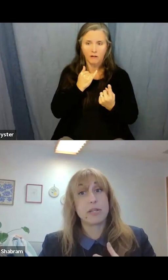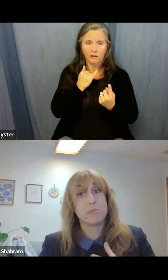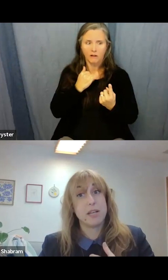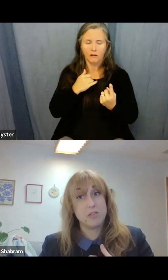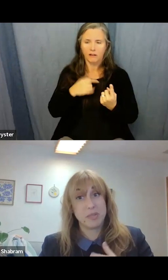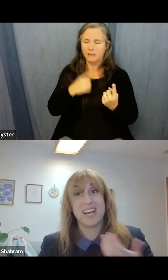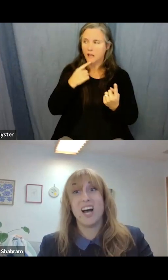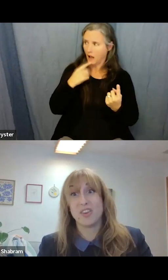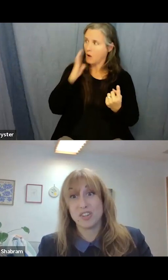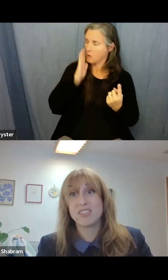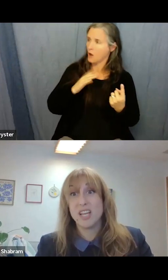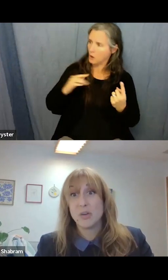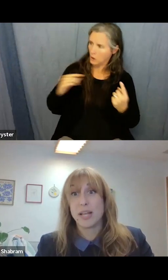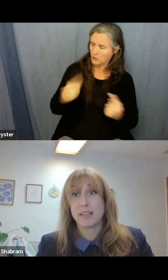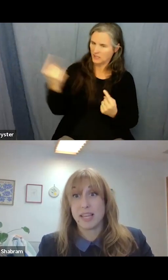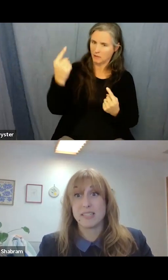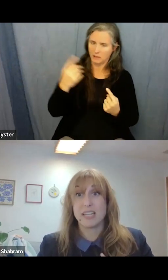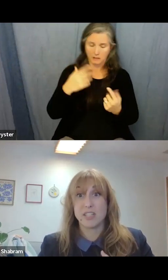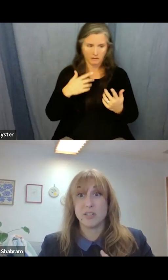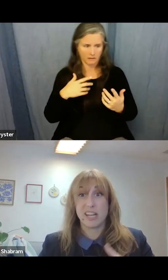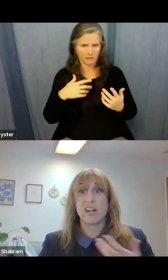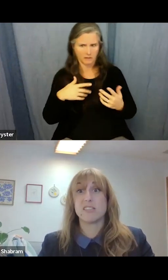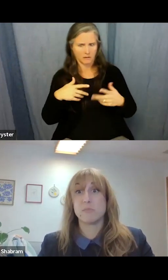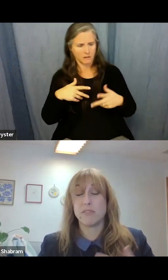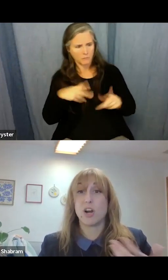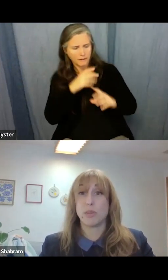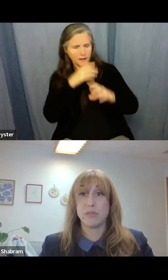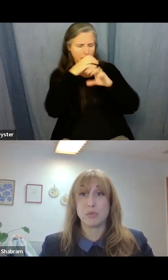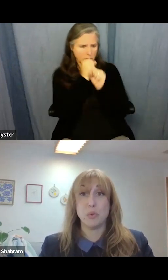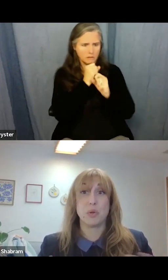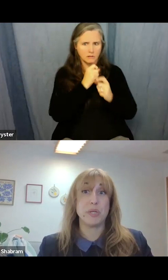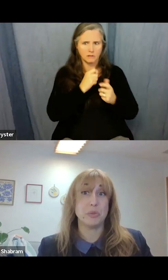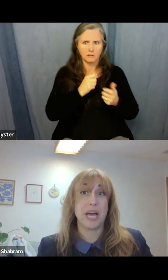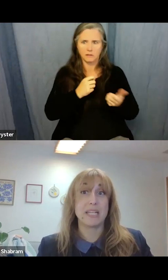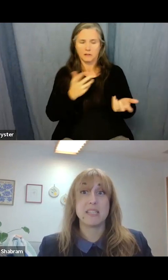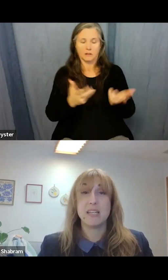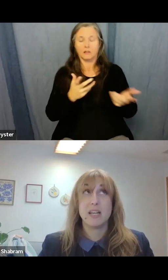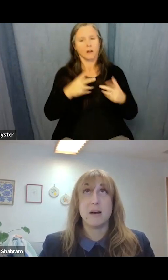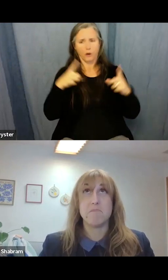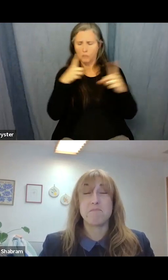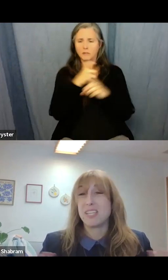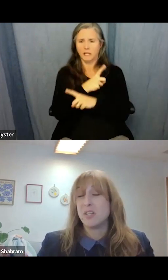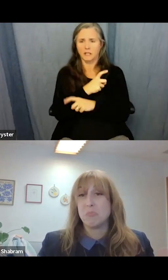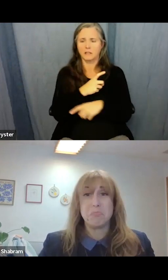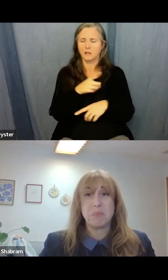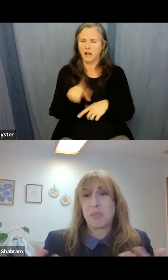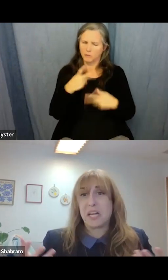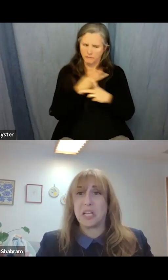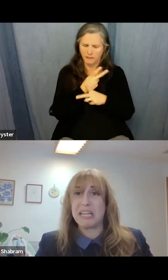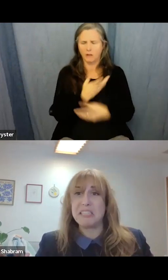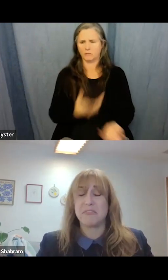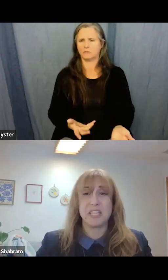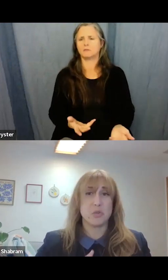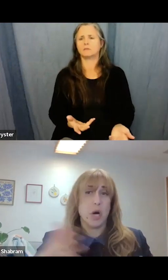are not a threat to themselves, but to others, right? That they intend to like cause some kind of harm within the school. What do we do that? Are